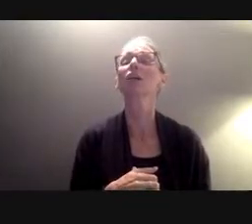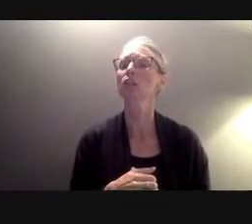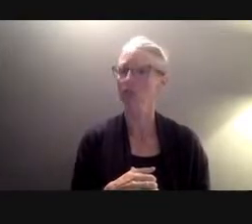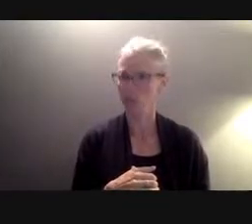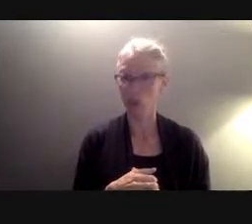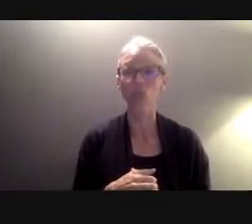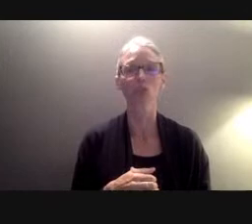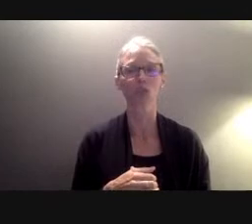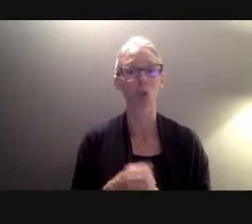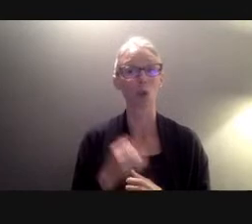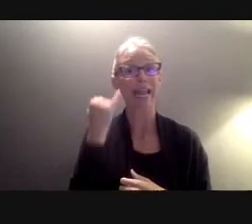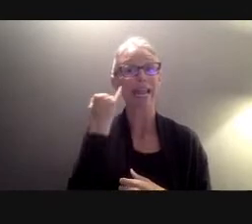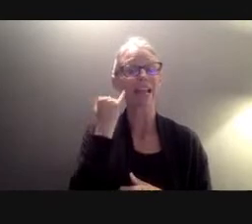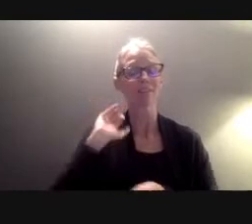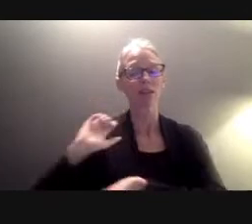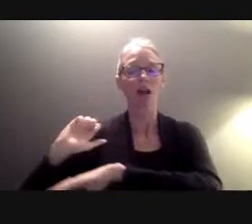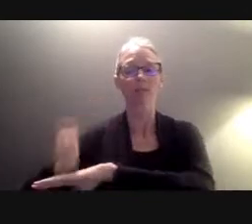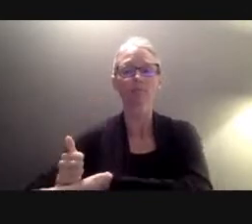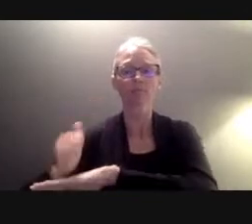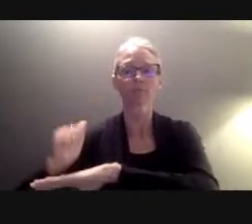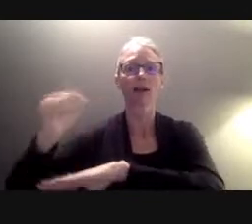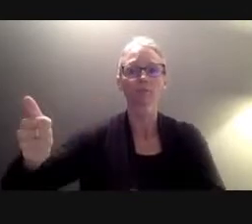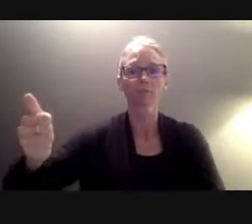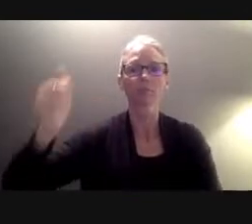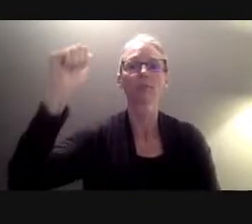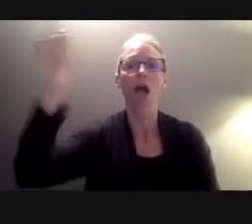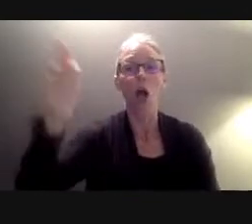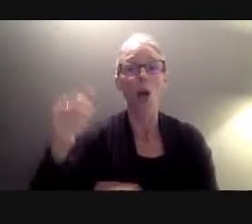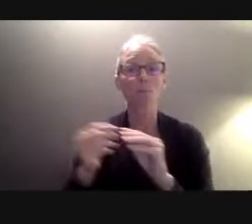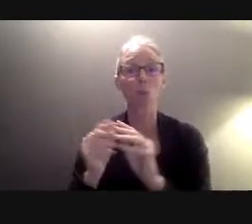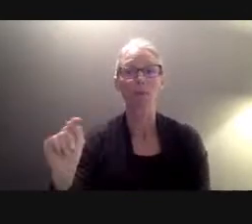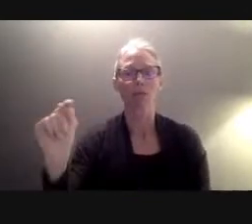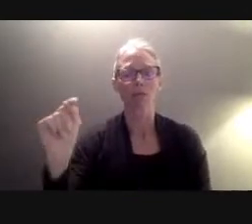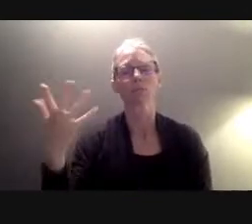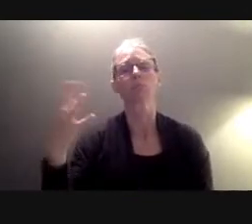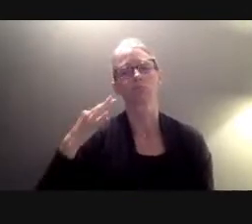restrooms at more trailheads. That's definitely a big one that helps people.